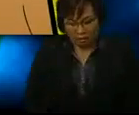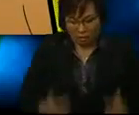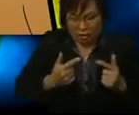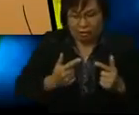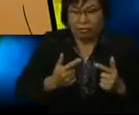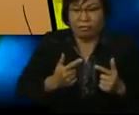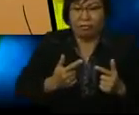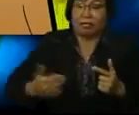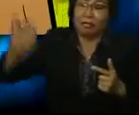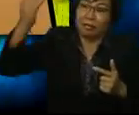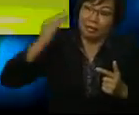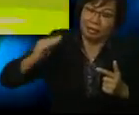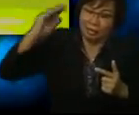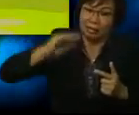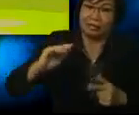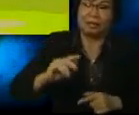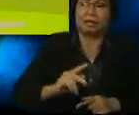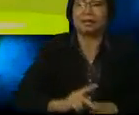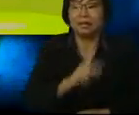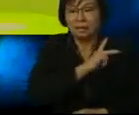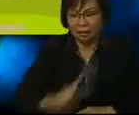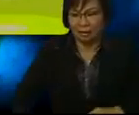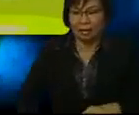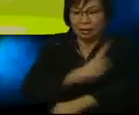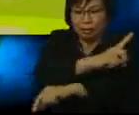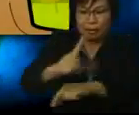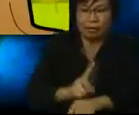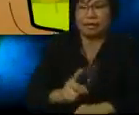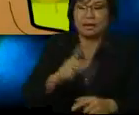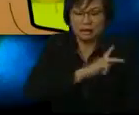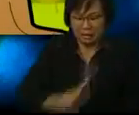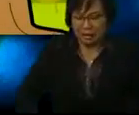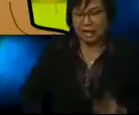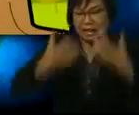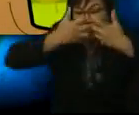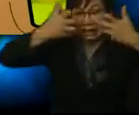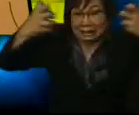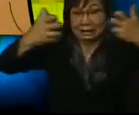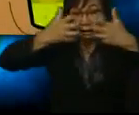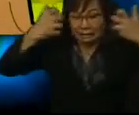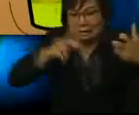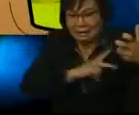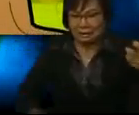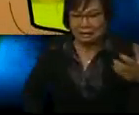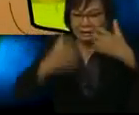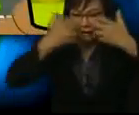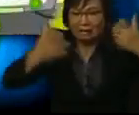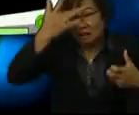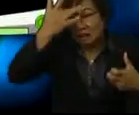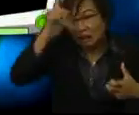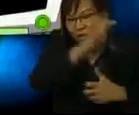The animal kingdom was ruled by King Tiger. King Tiger was a wise and just